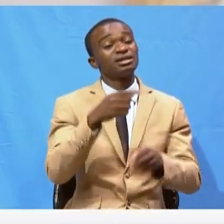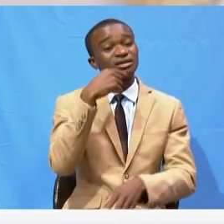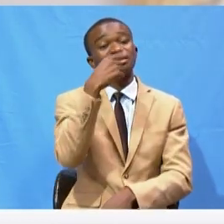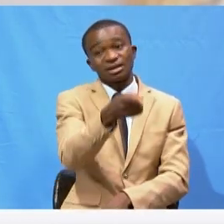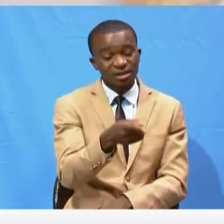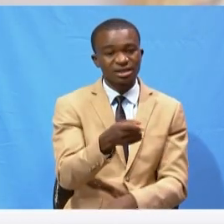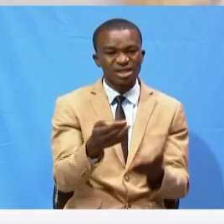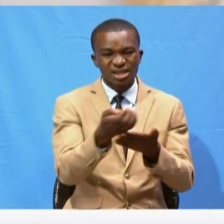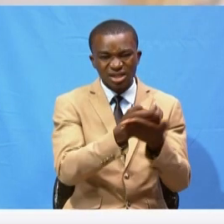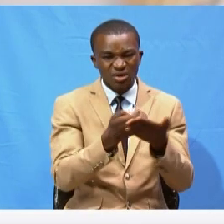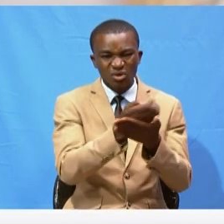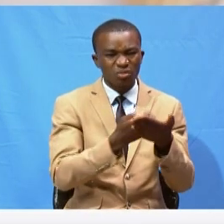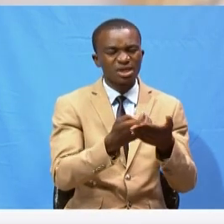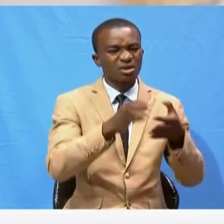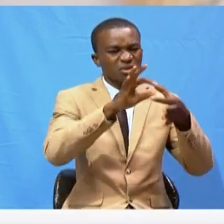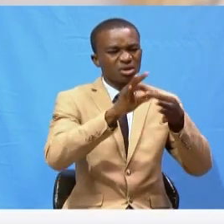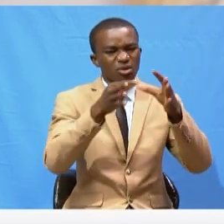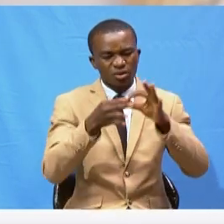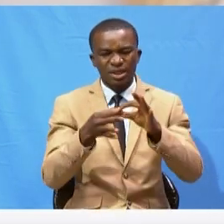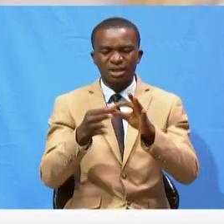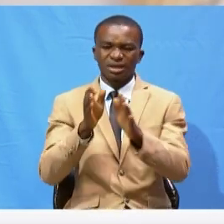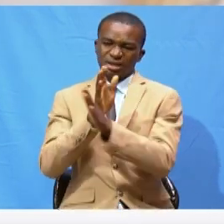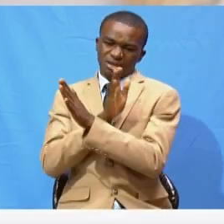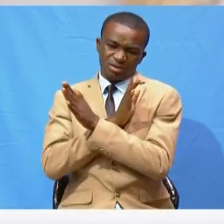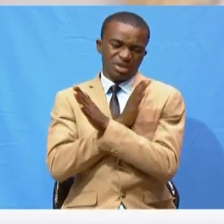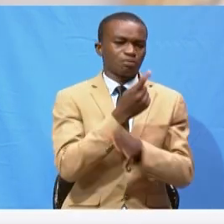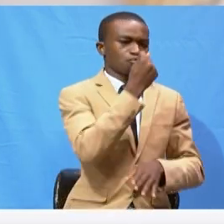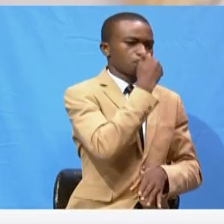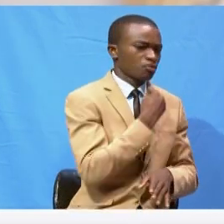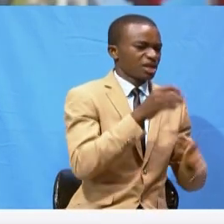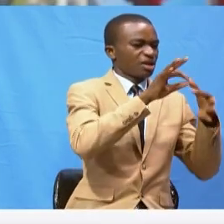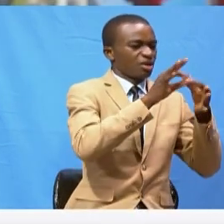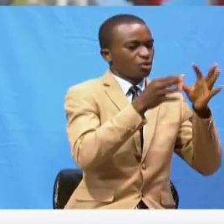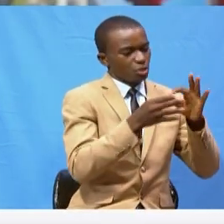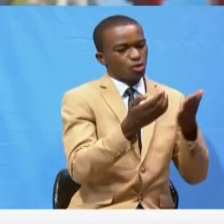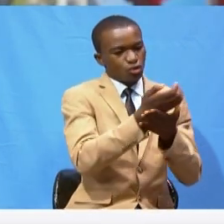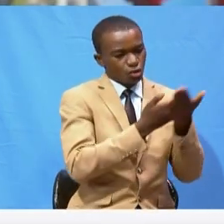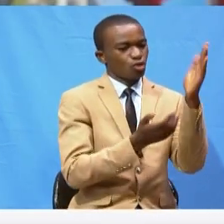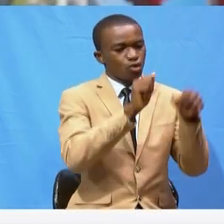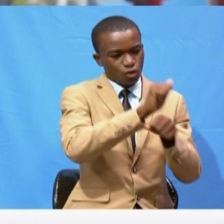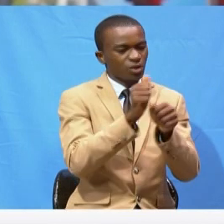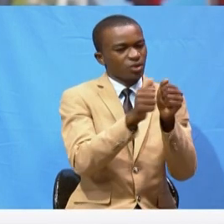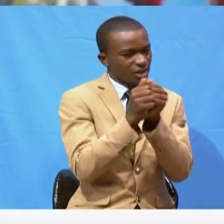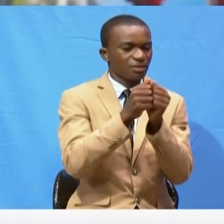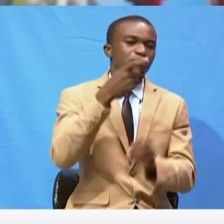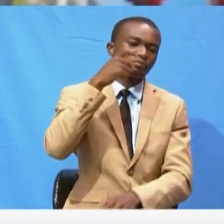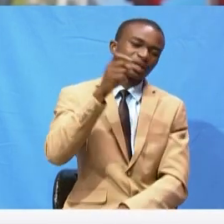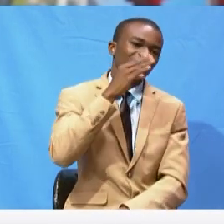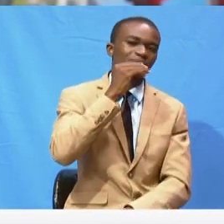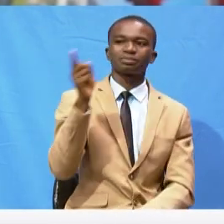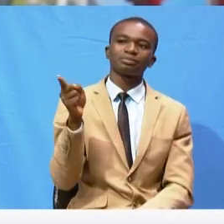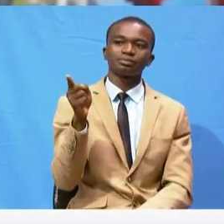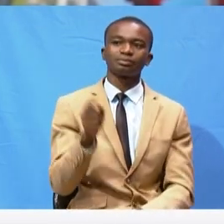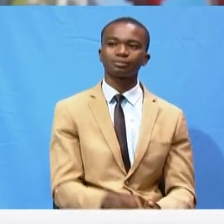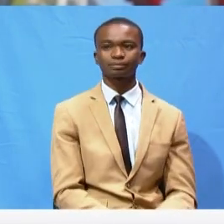for economic integration between Zambia and Tanzania. There are lots of work to do to spearhead and strengthen